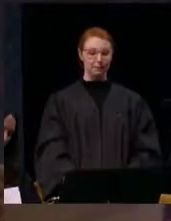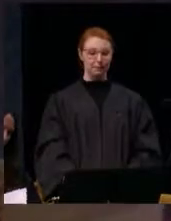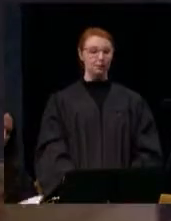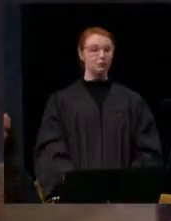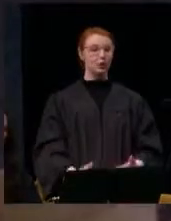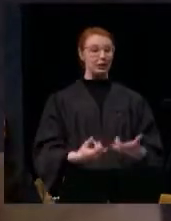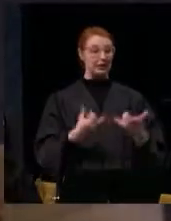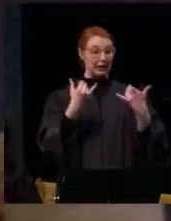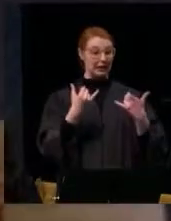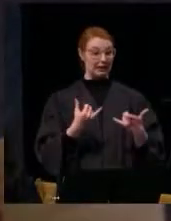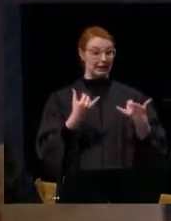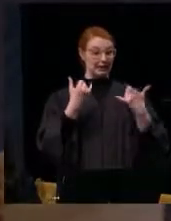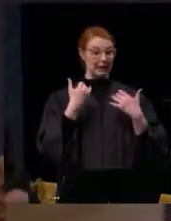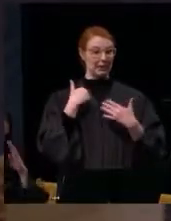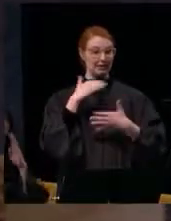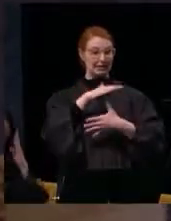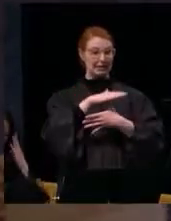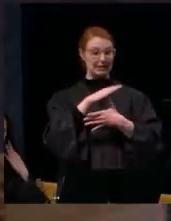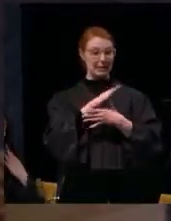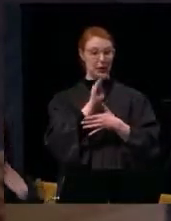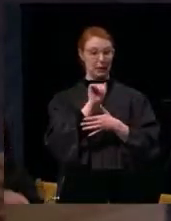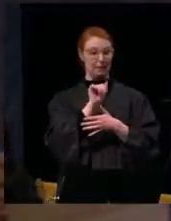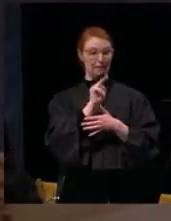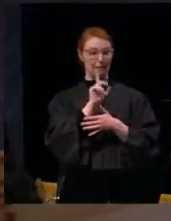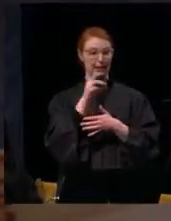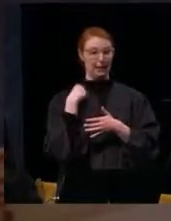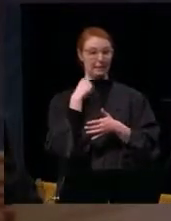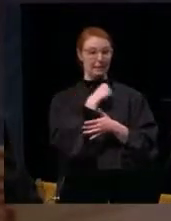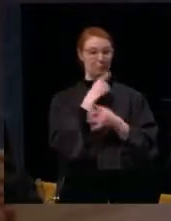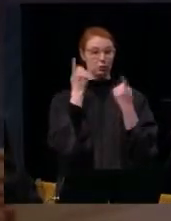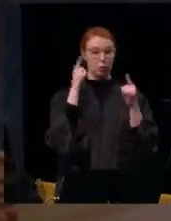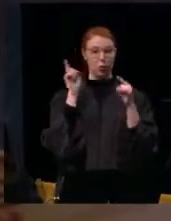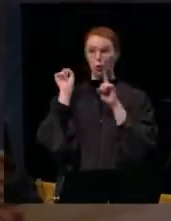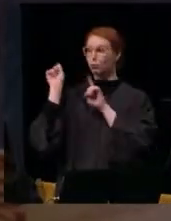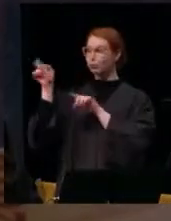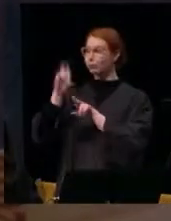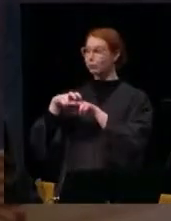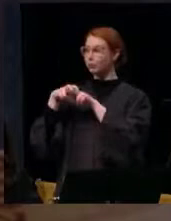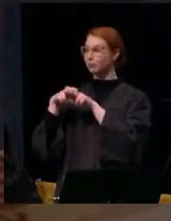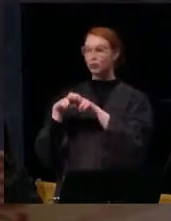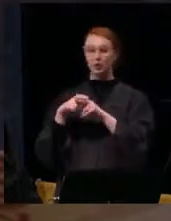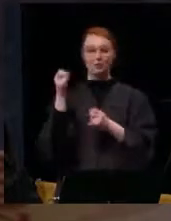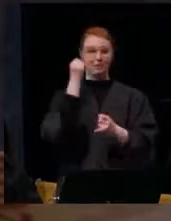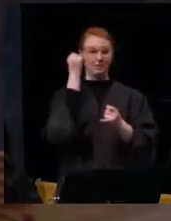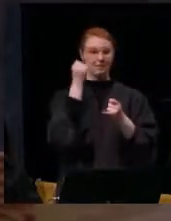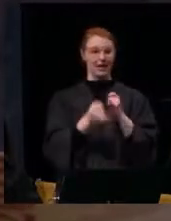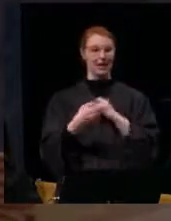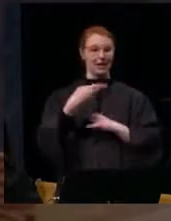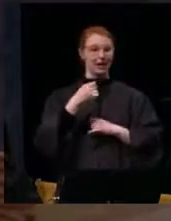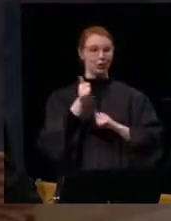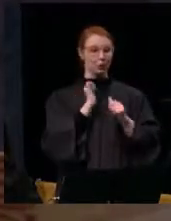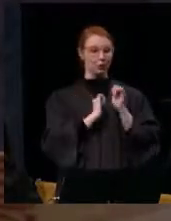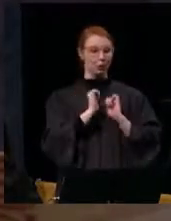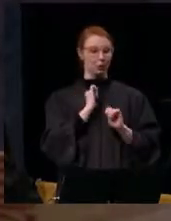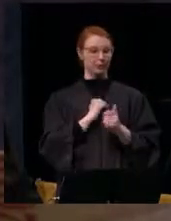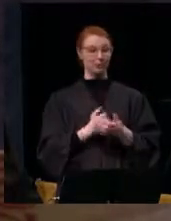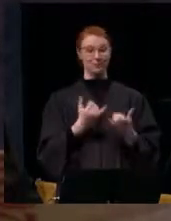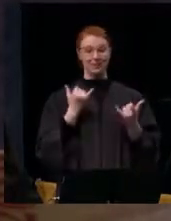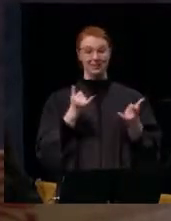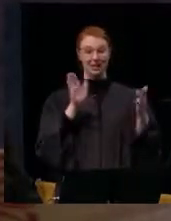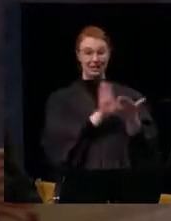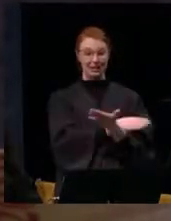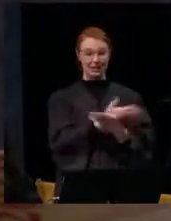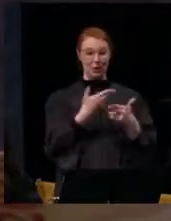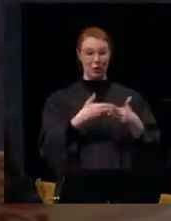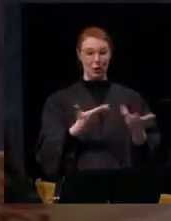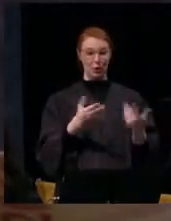At this time, our senior band members will join the underclassmen to give you their final high school performance. Today's selection is You've Got a